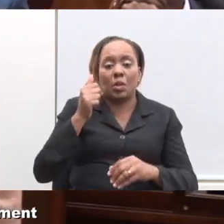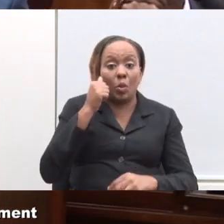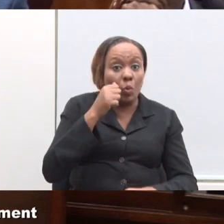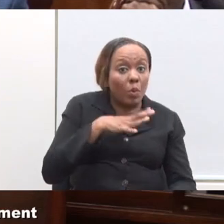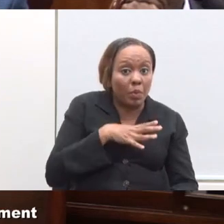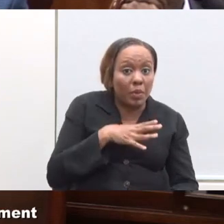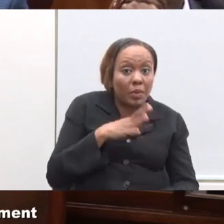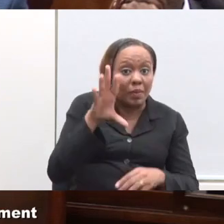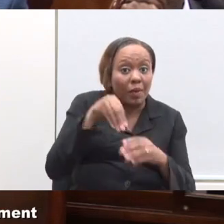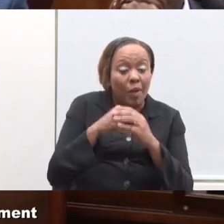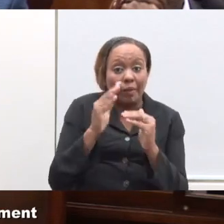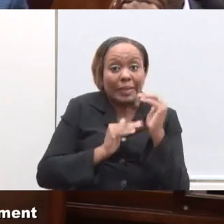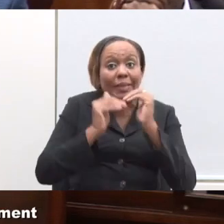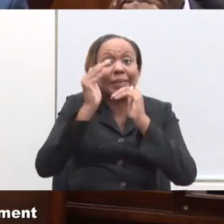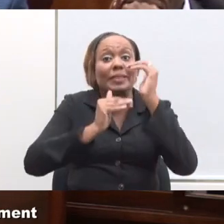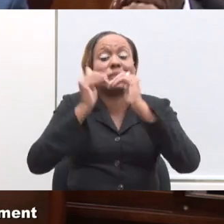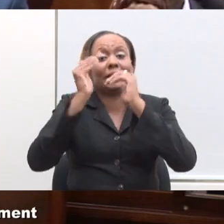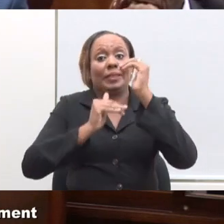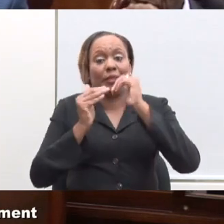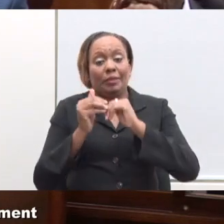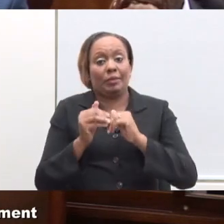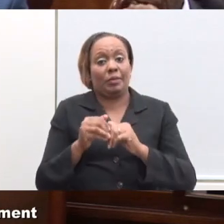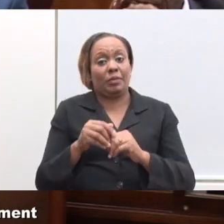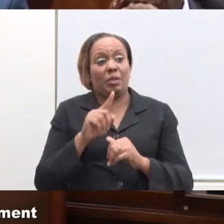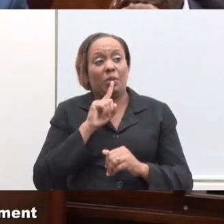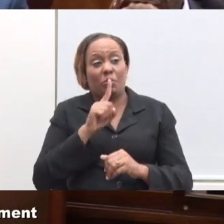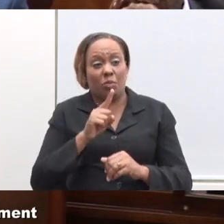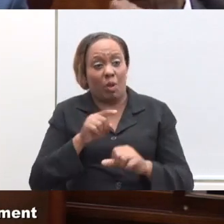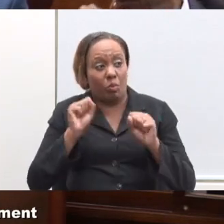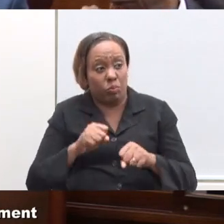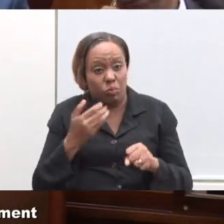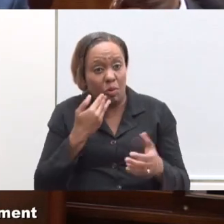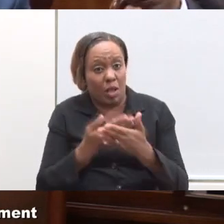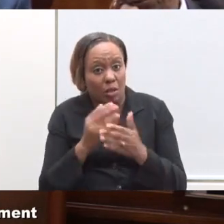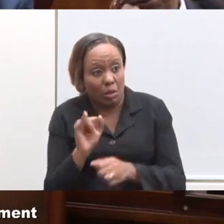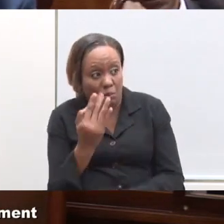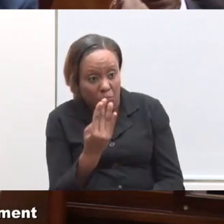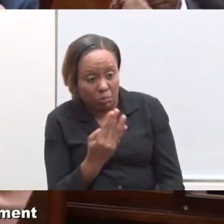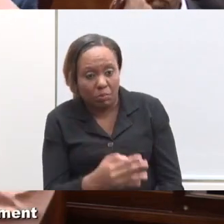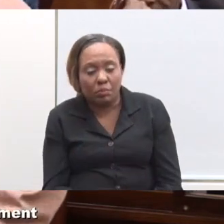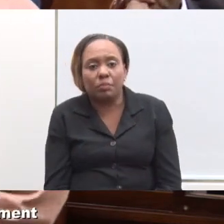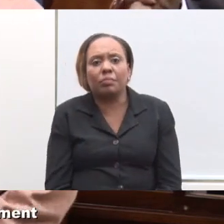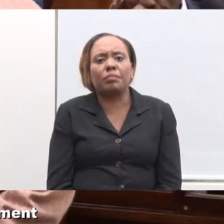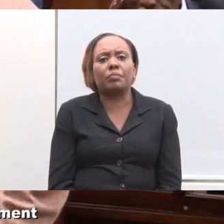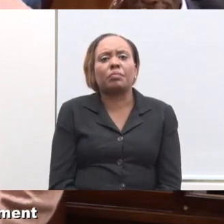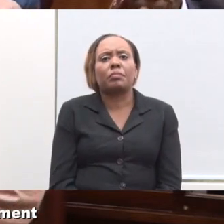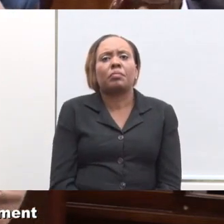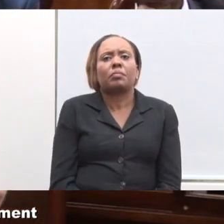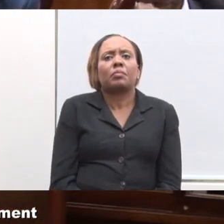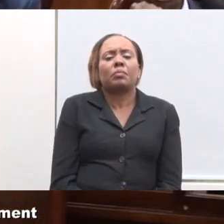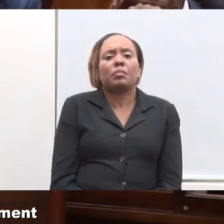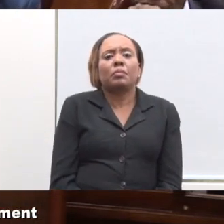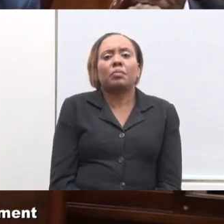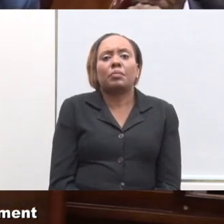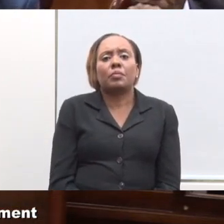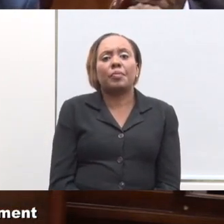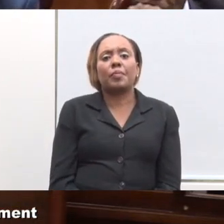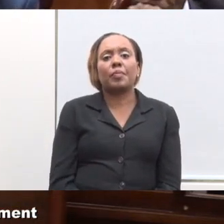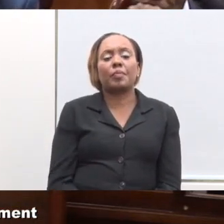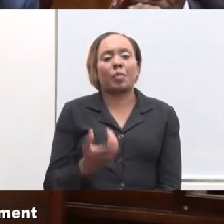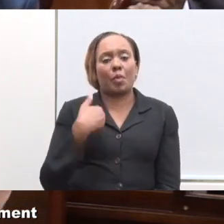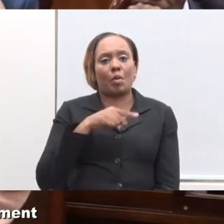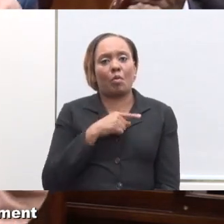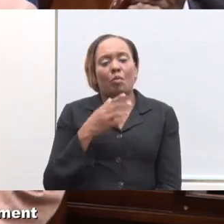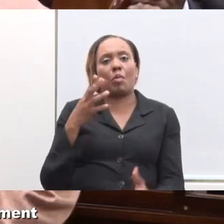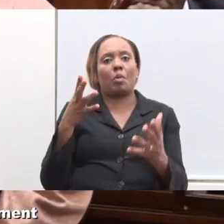industry in Barbados, and competently so as well. So the government would want, first and foremost, in that